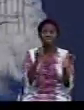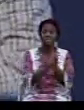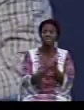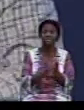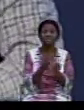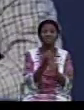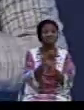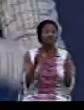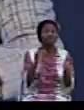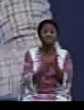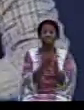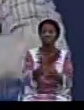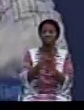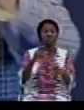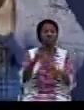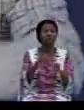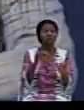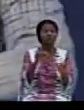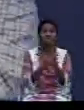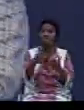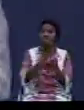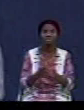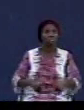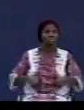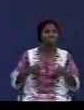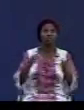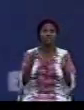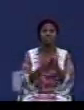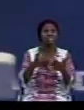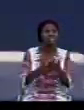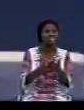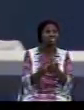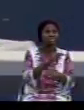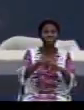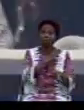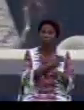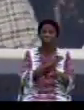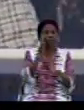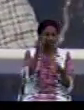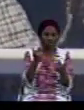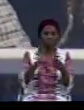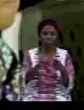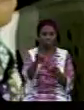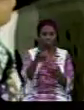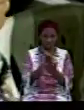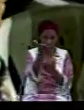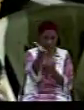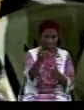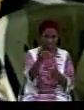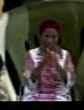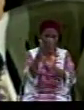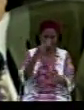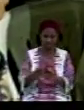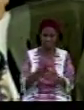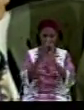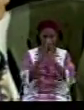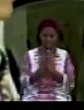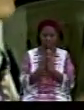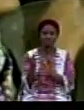freedom and that new life and that new nature will come to you right there. Where are